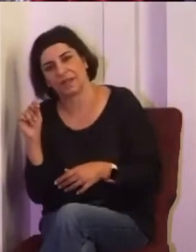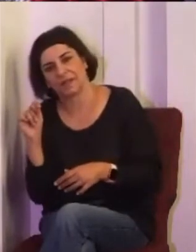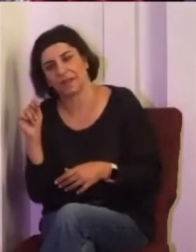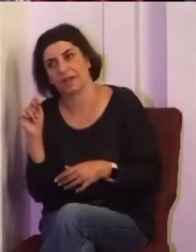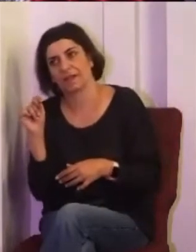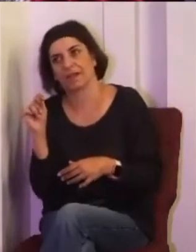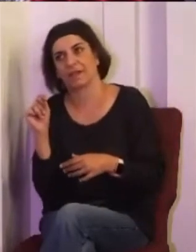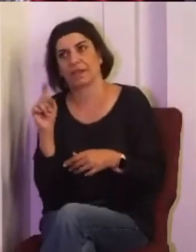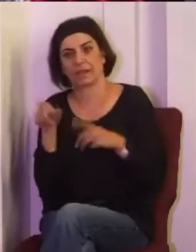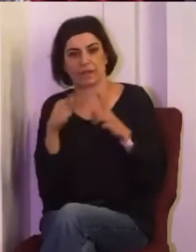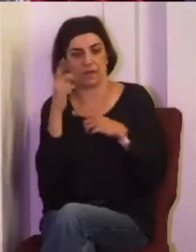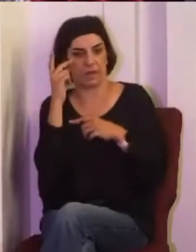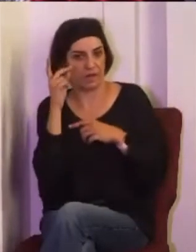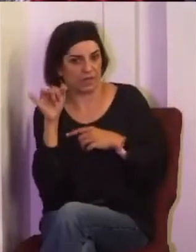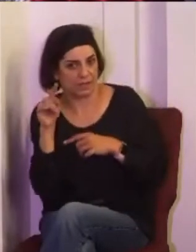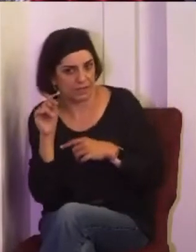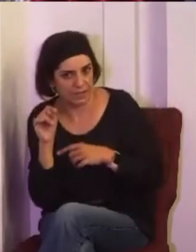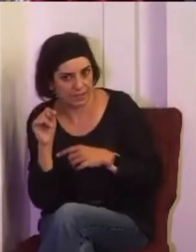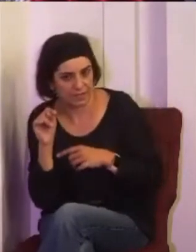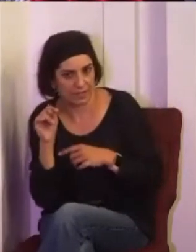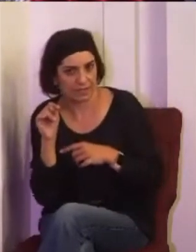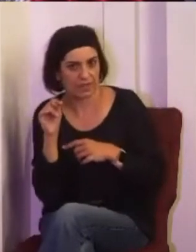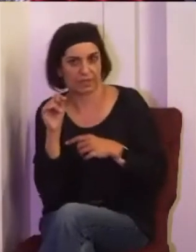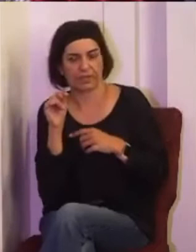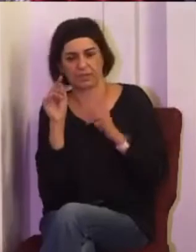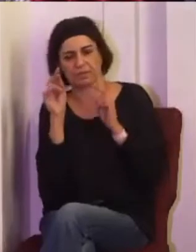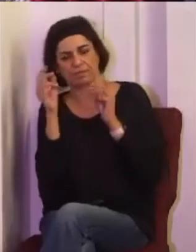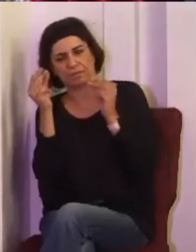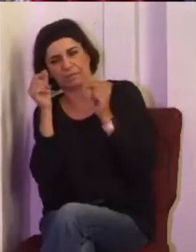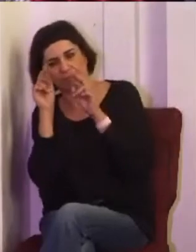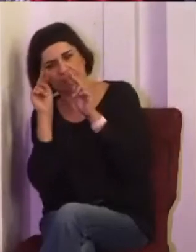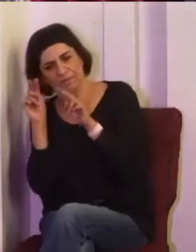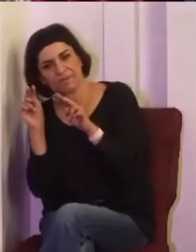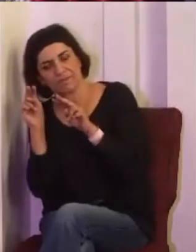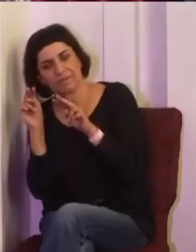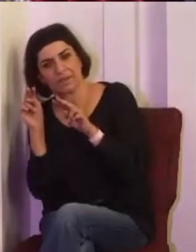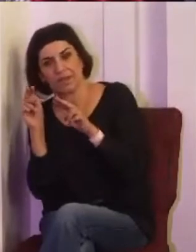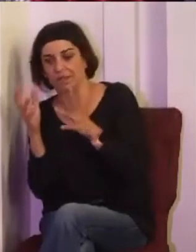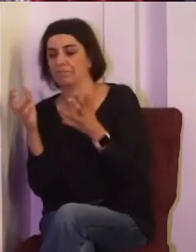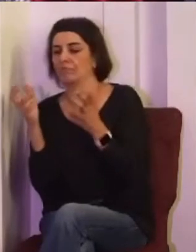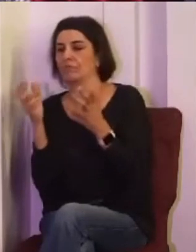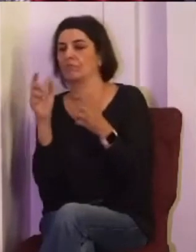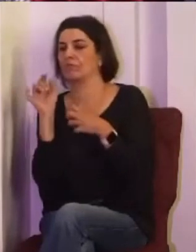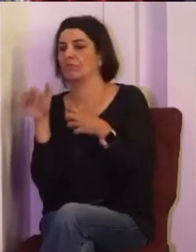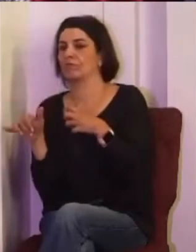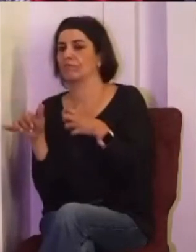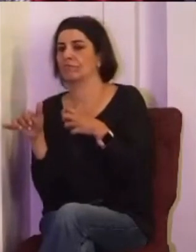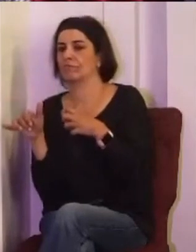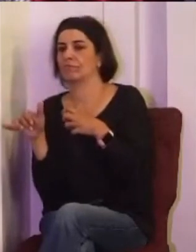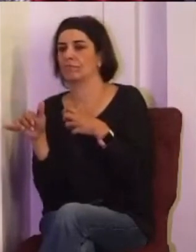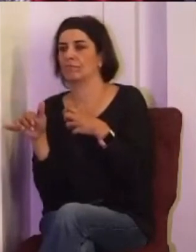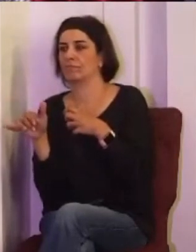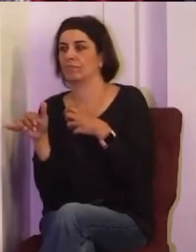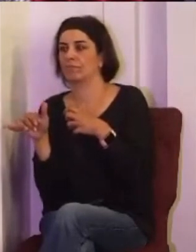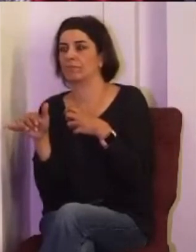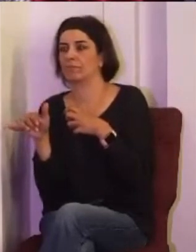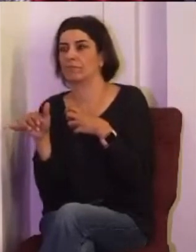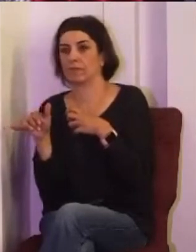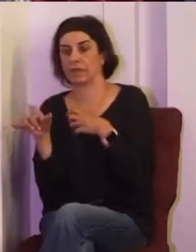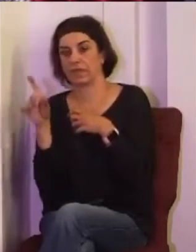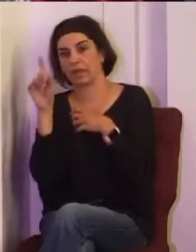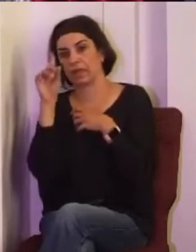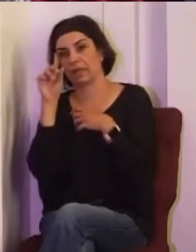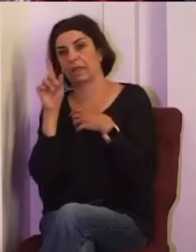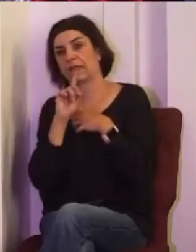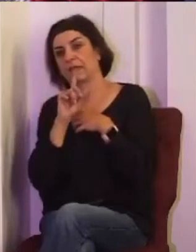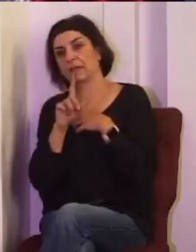But once we saw it, once you get a glimpse of it, you want it. You want what that is, because I think it's